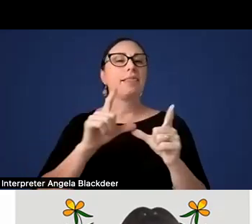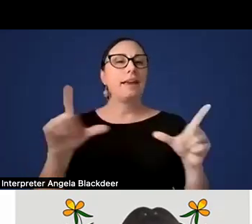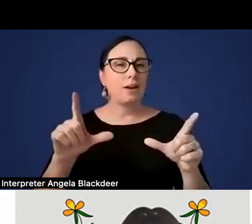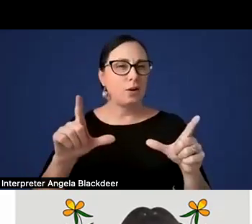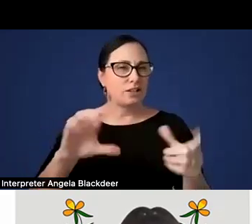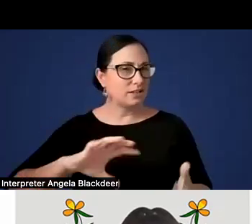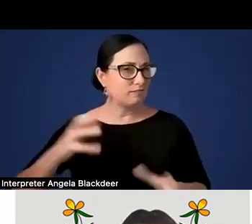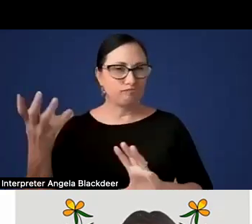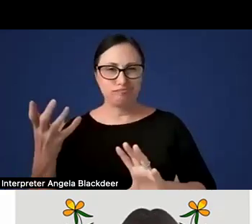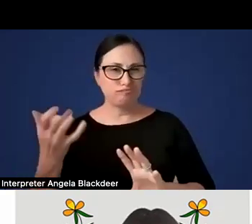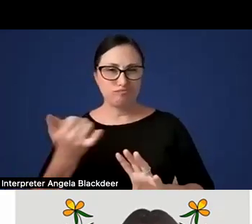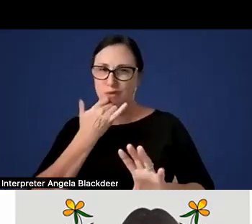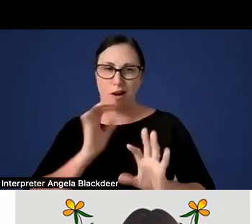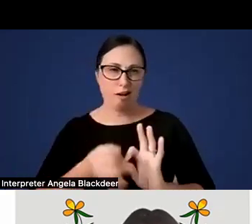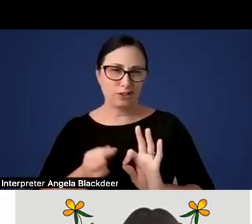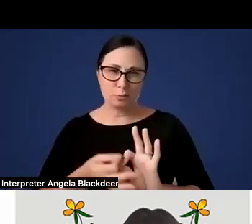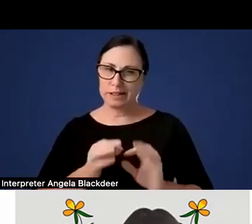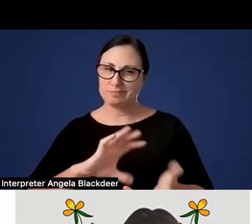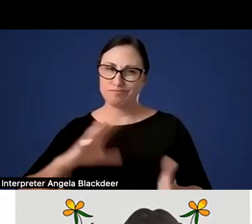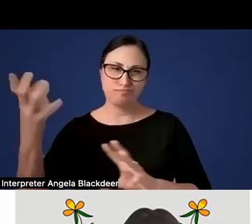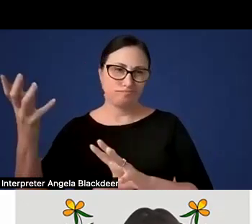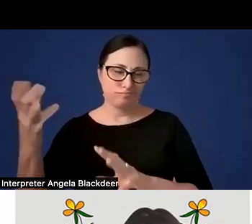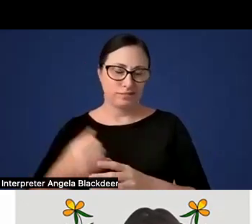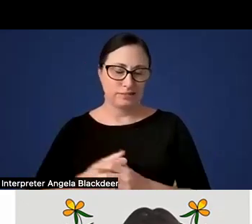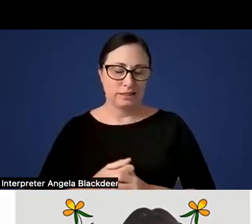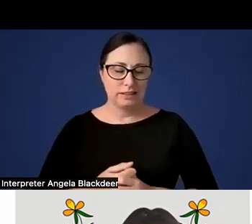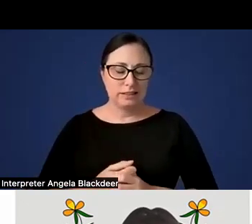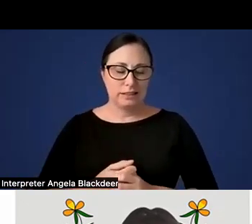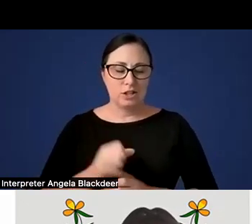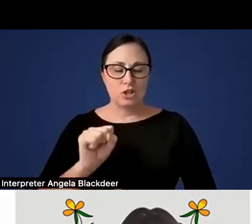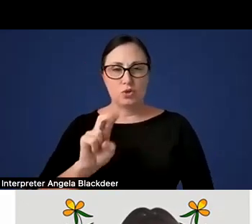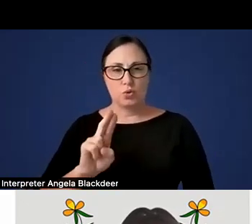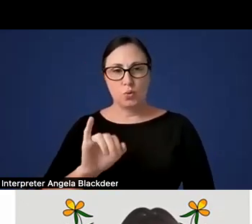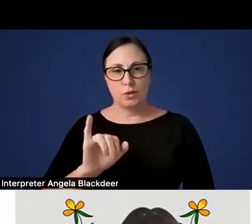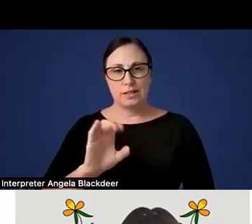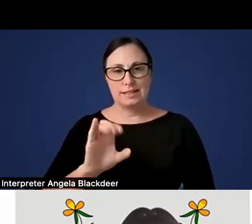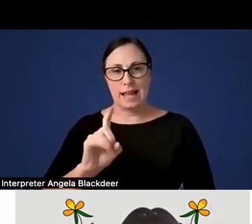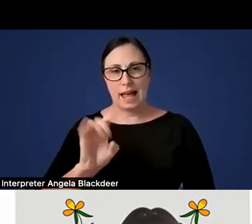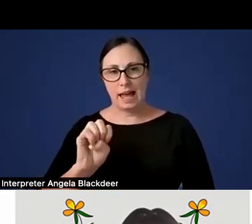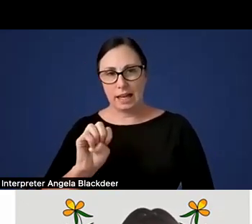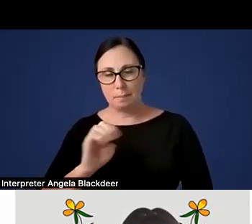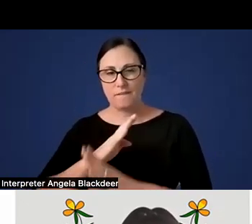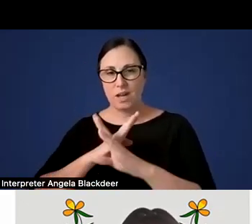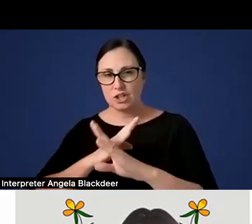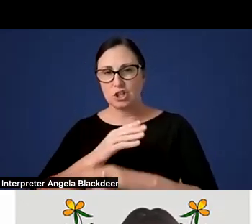suicide, suicidality, suicide prevention. There's a lot of words and terms that we've